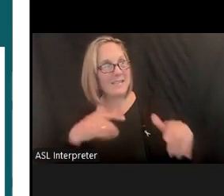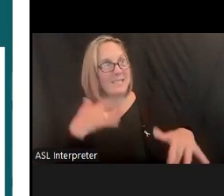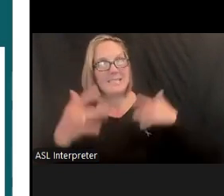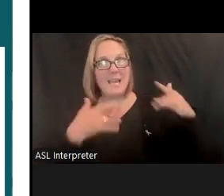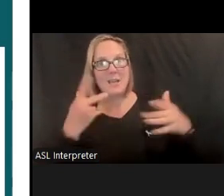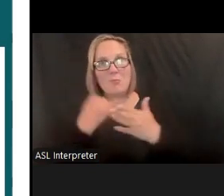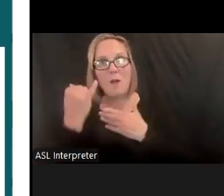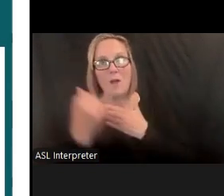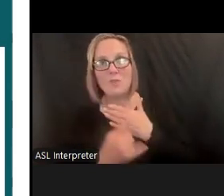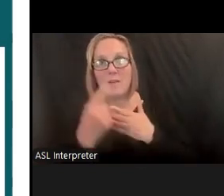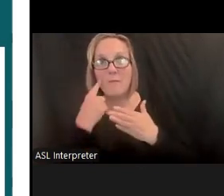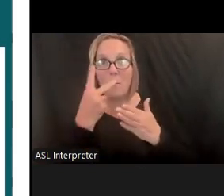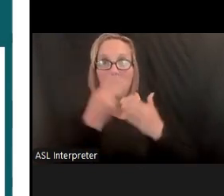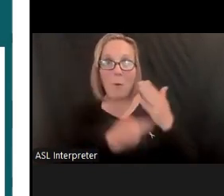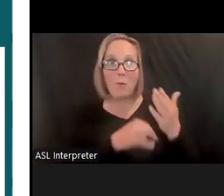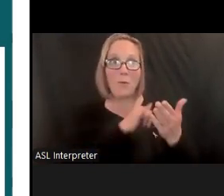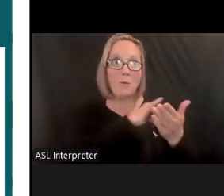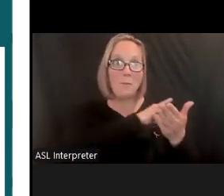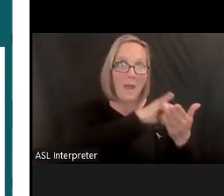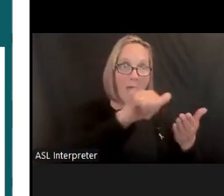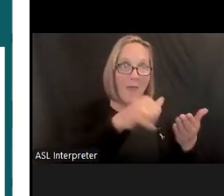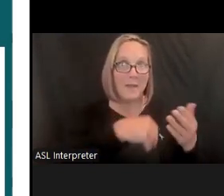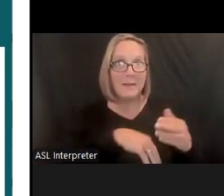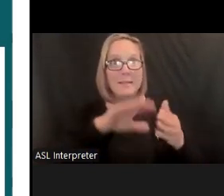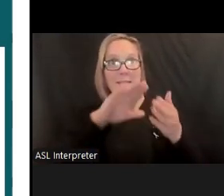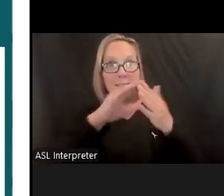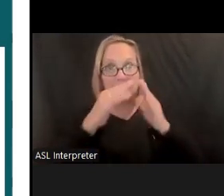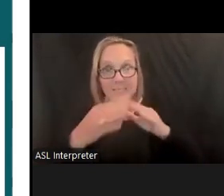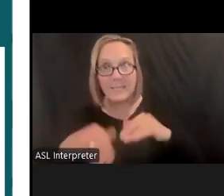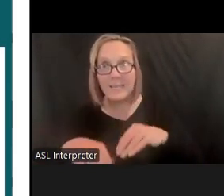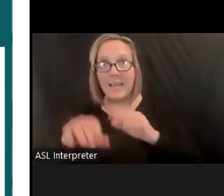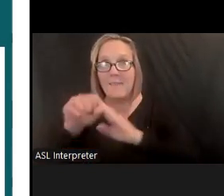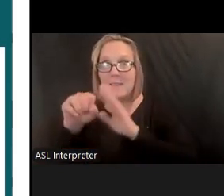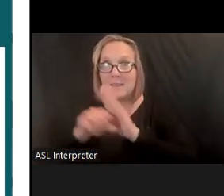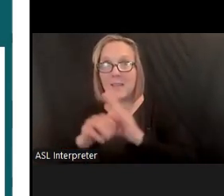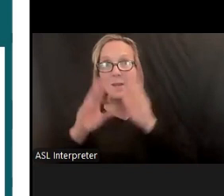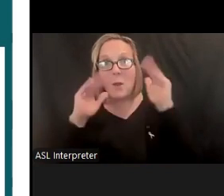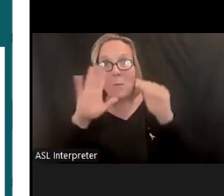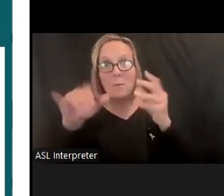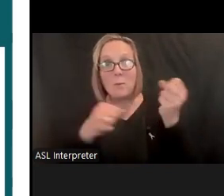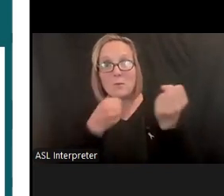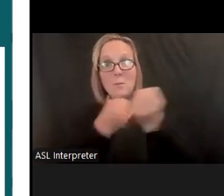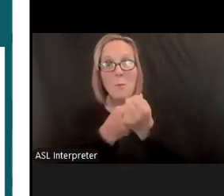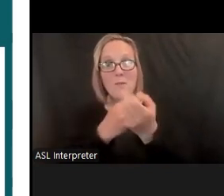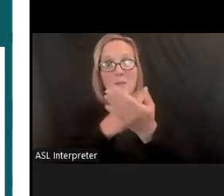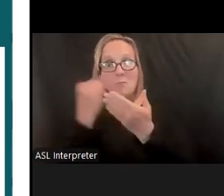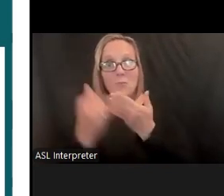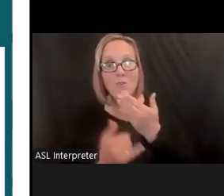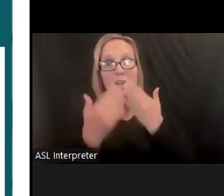all of New York City and the state. And I hope you will support this project. Thank you.